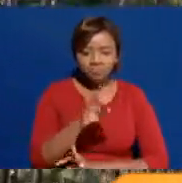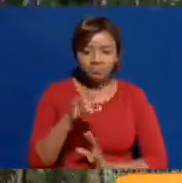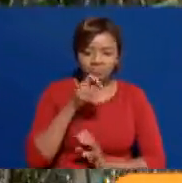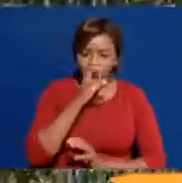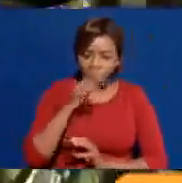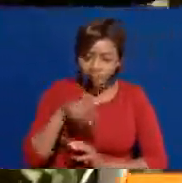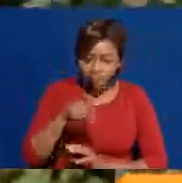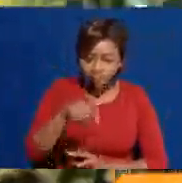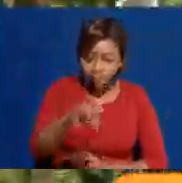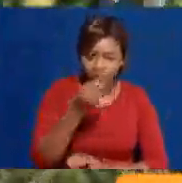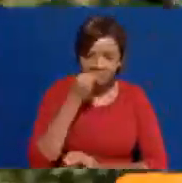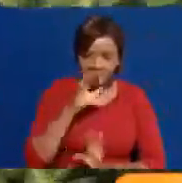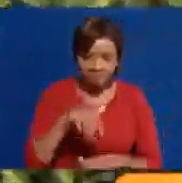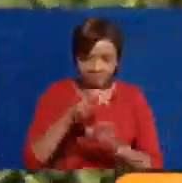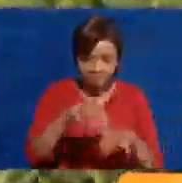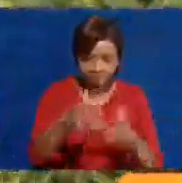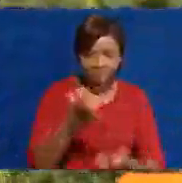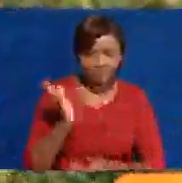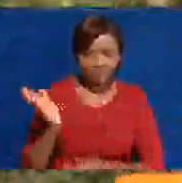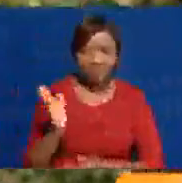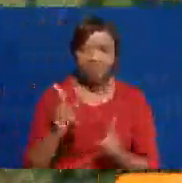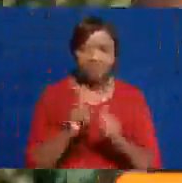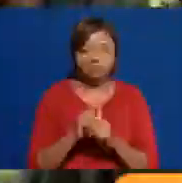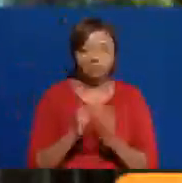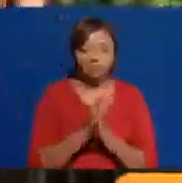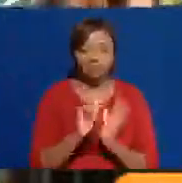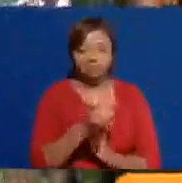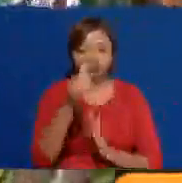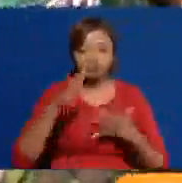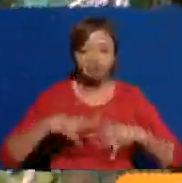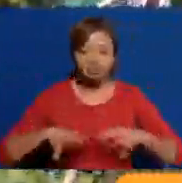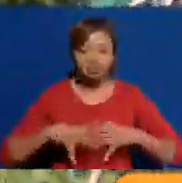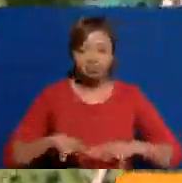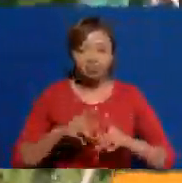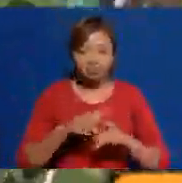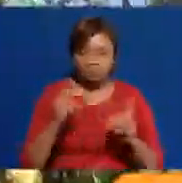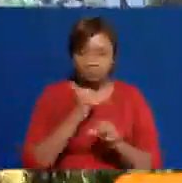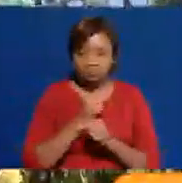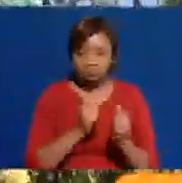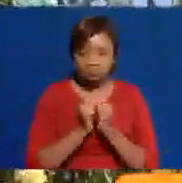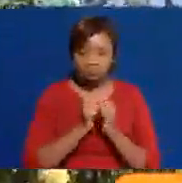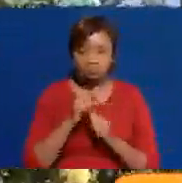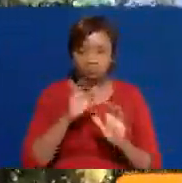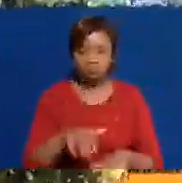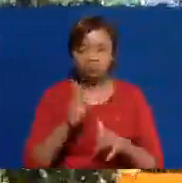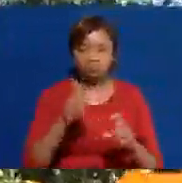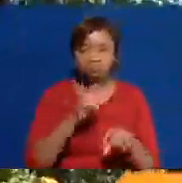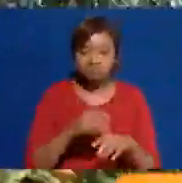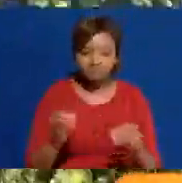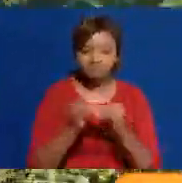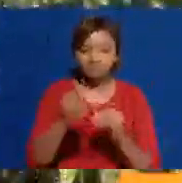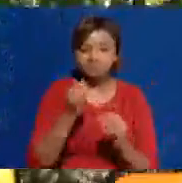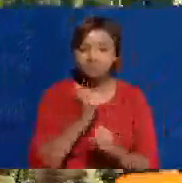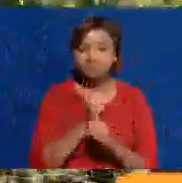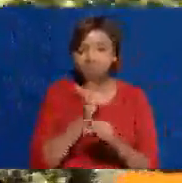Eric Setek, who together with a few others came together and started irrigation farming. When we catch up with them, they are